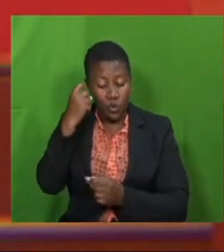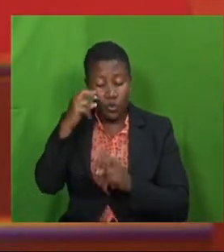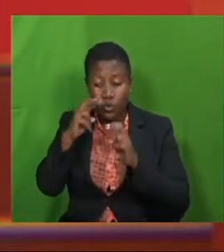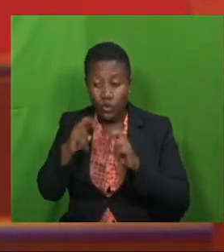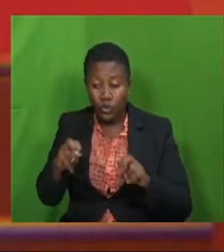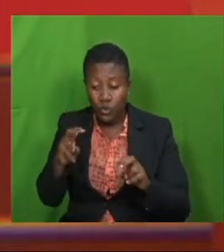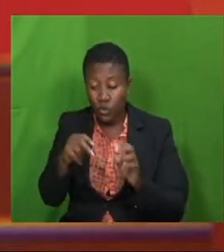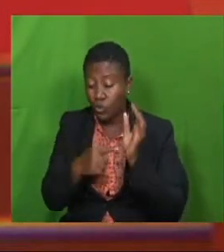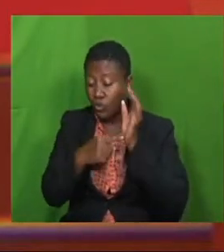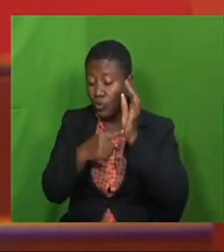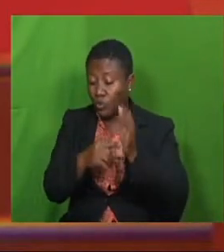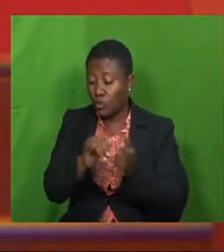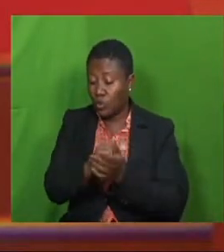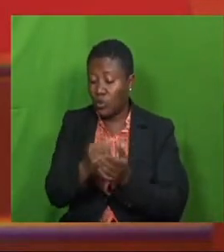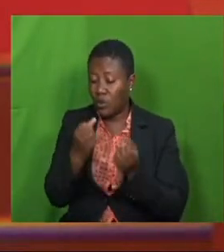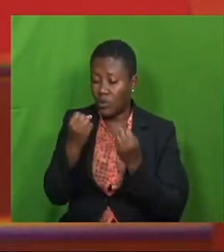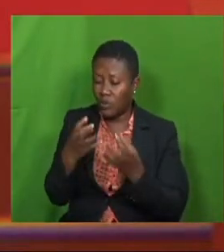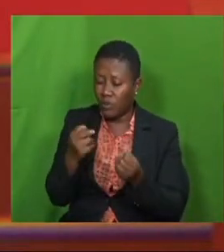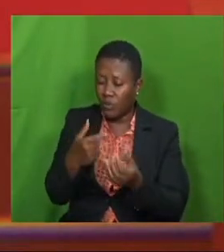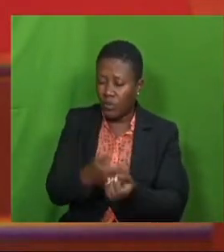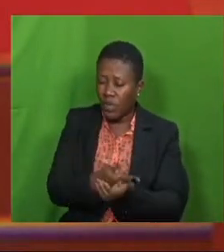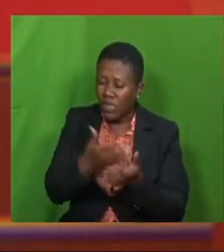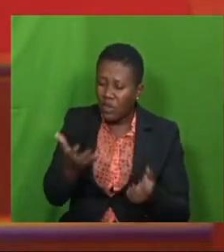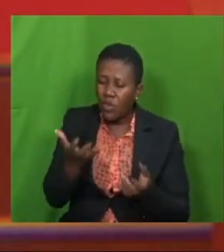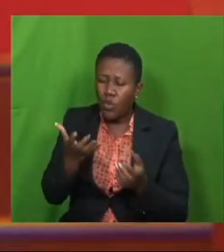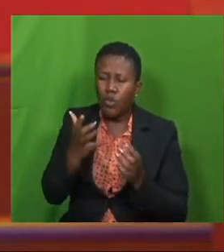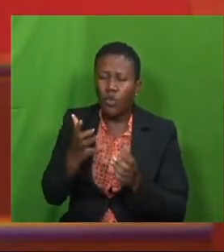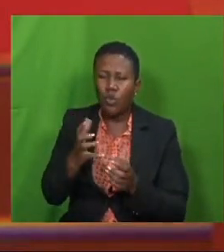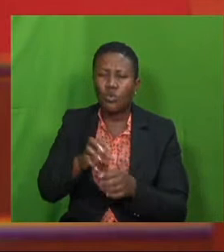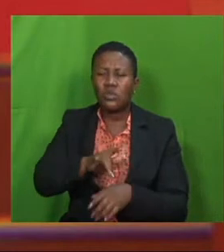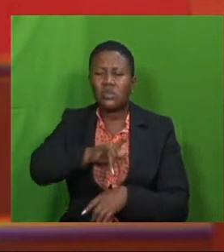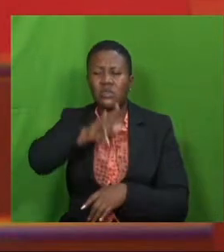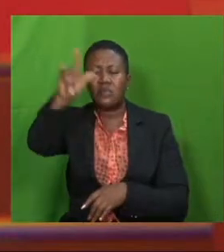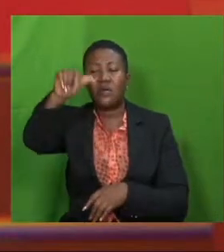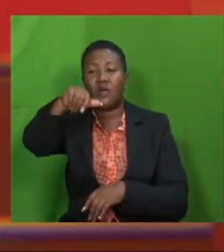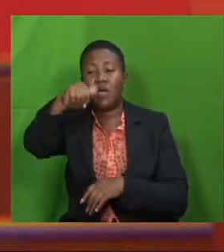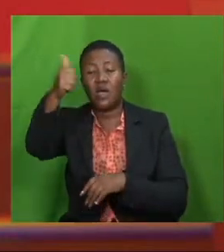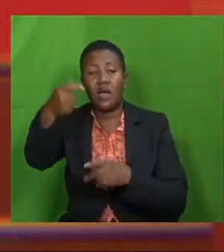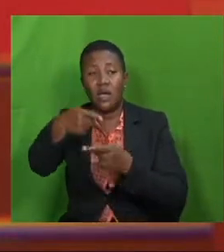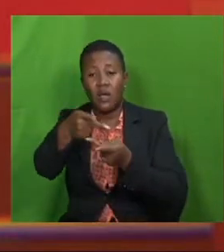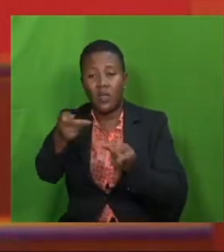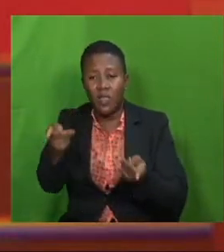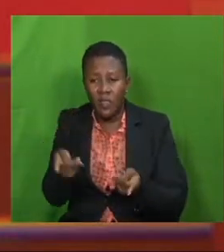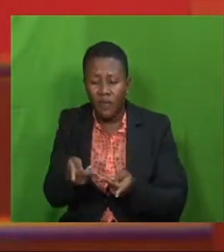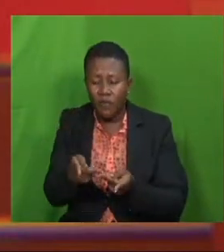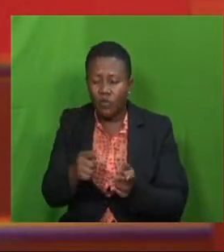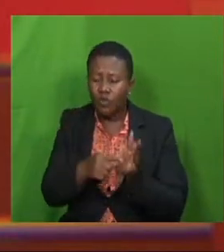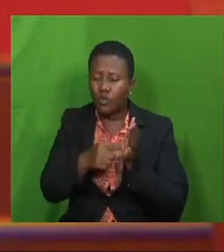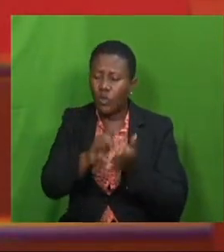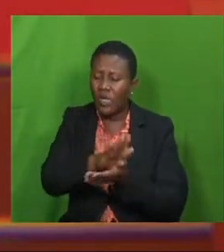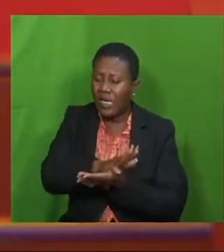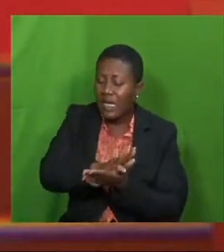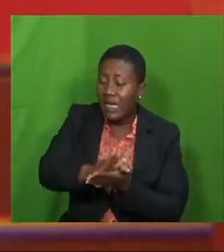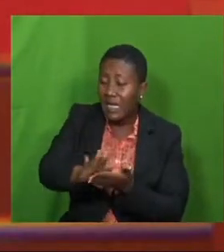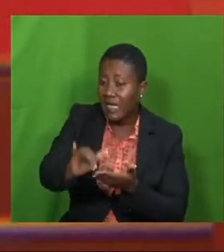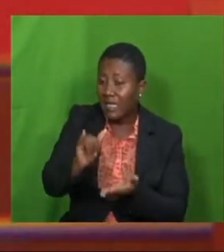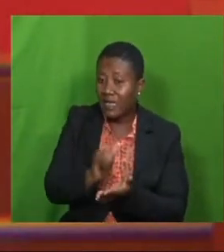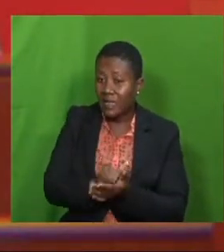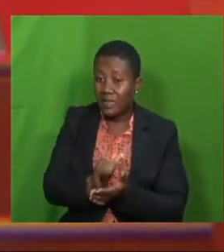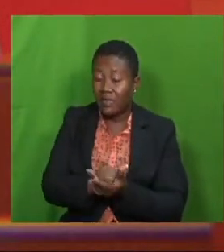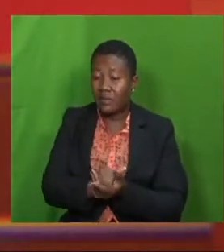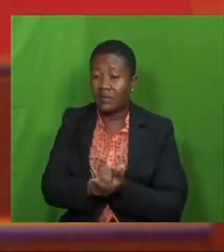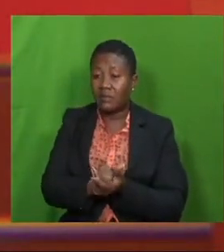that many Ghanaians wish to seek greener pastures elsewhere, is a clear indication.